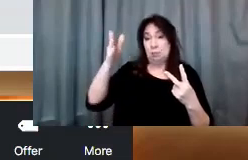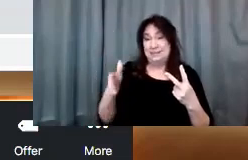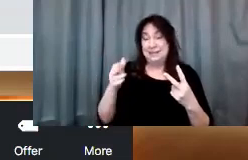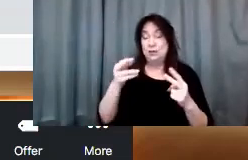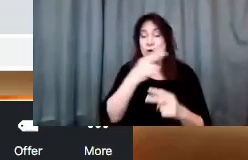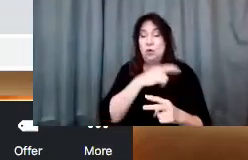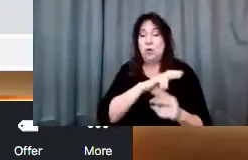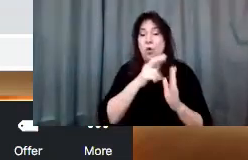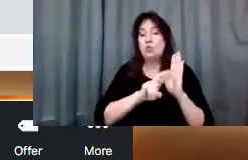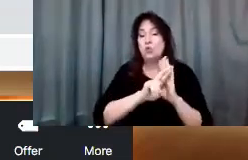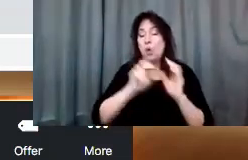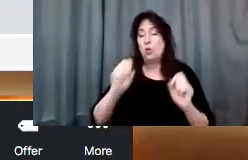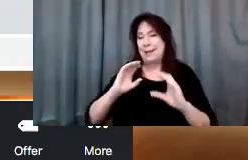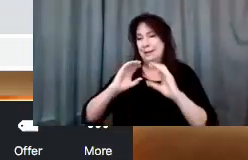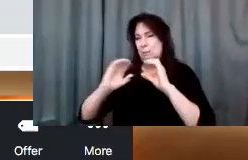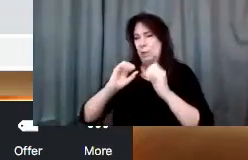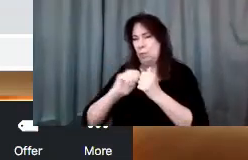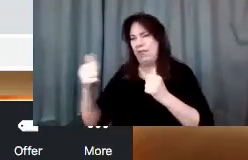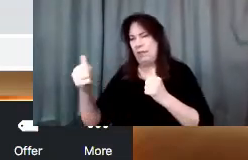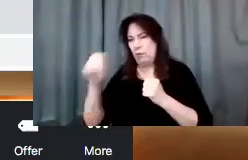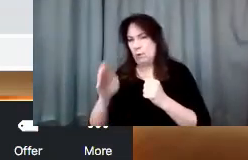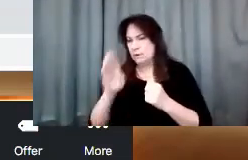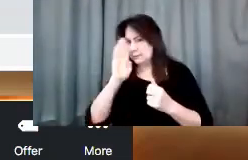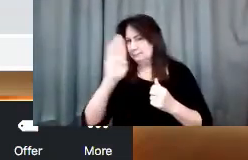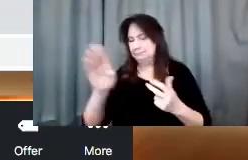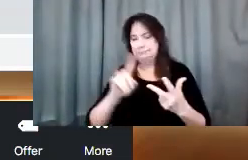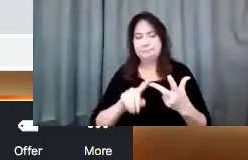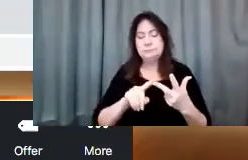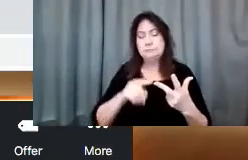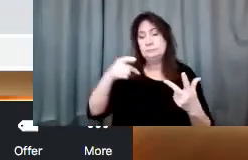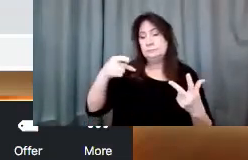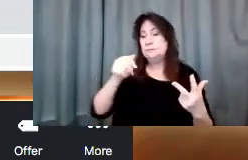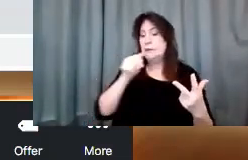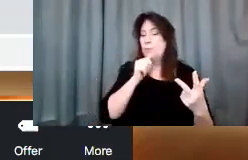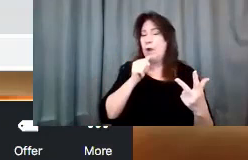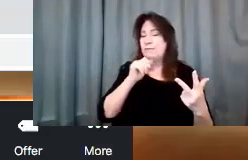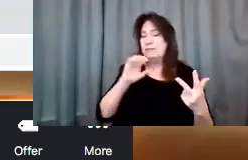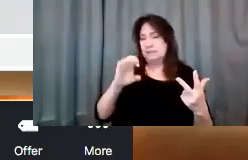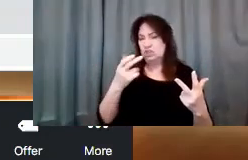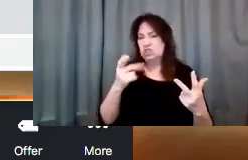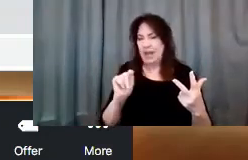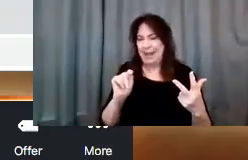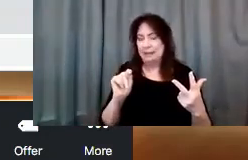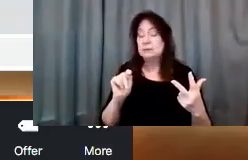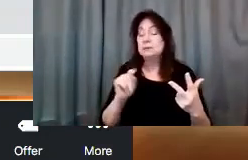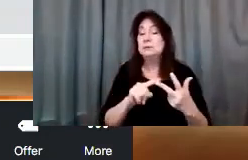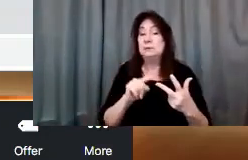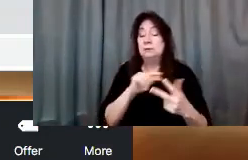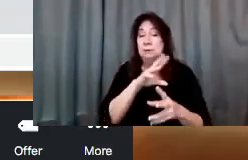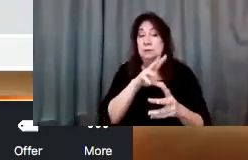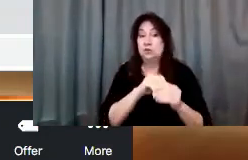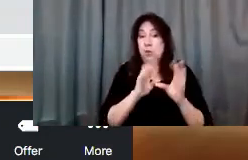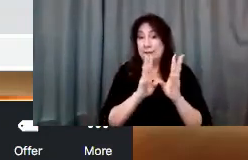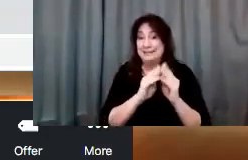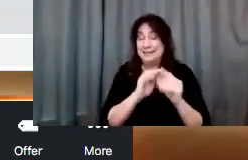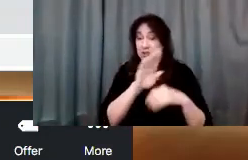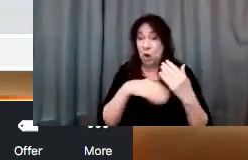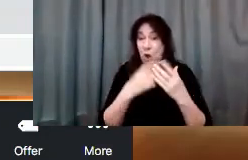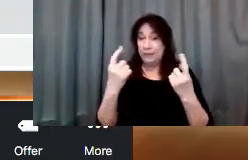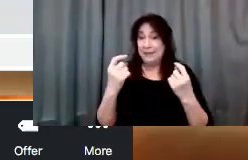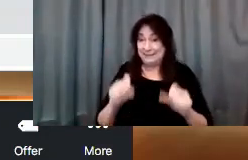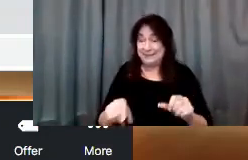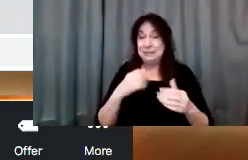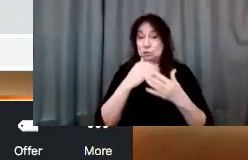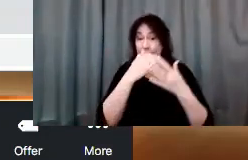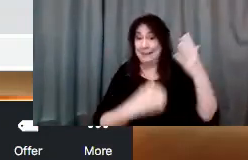communicate with one another. And there's a private chat option where during your session, all the attendees will be